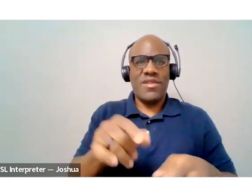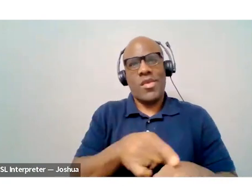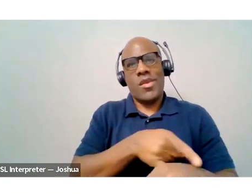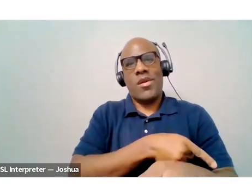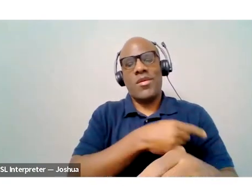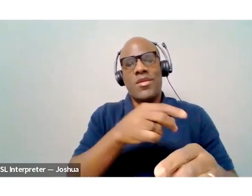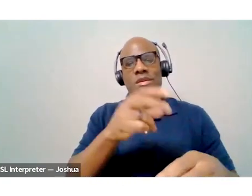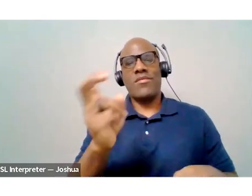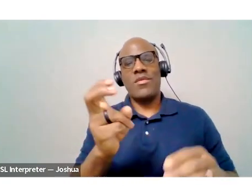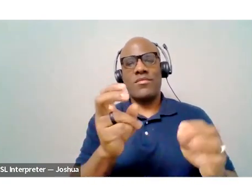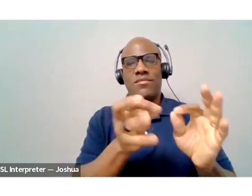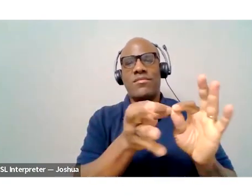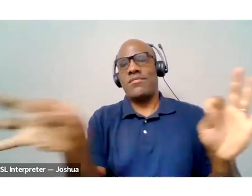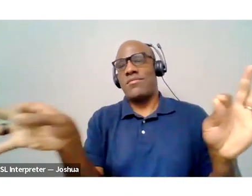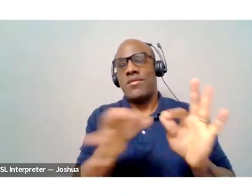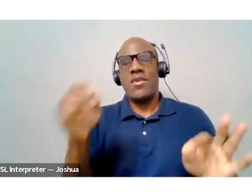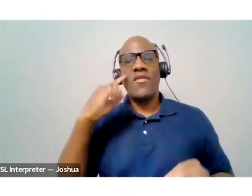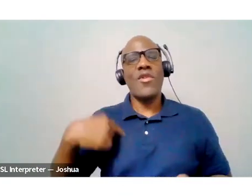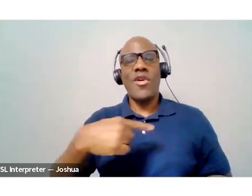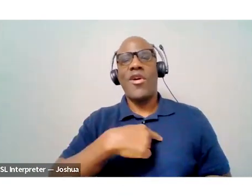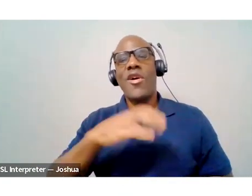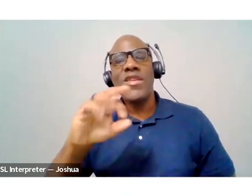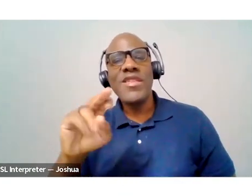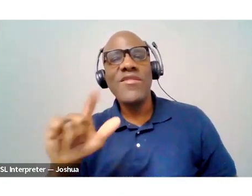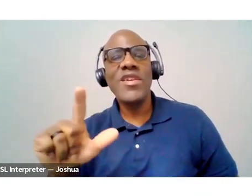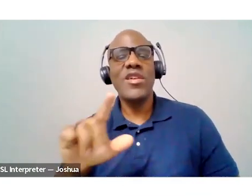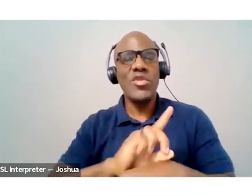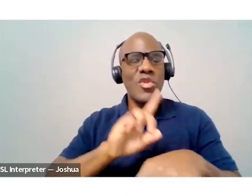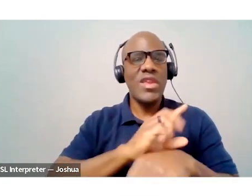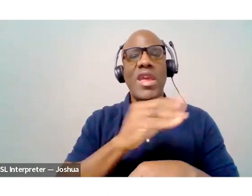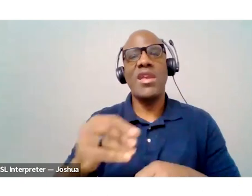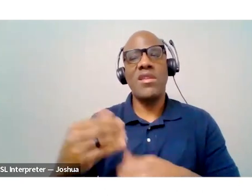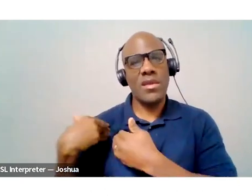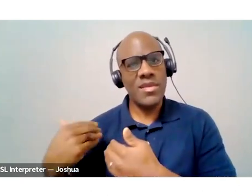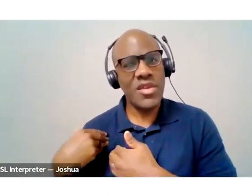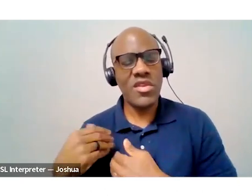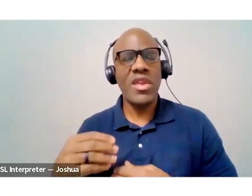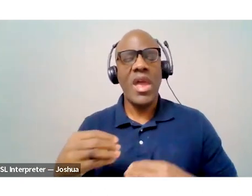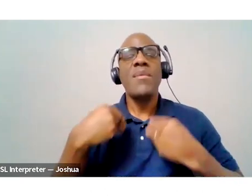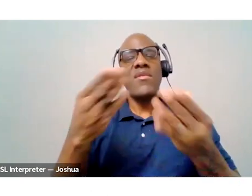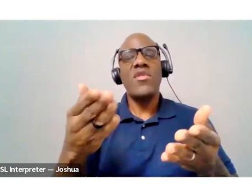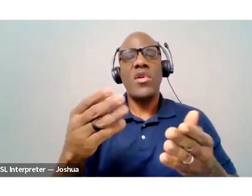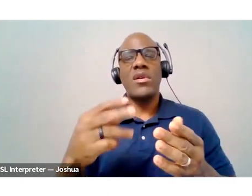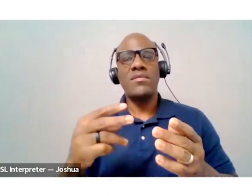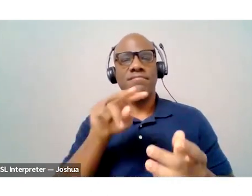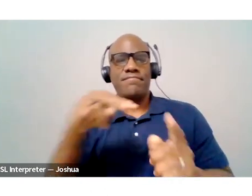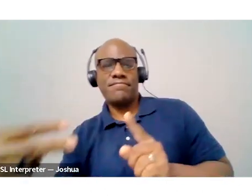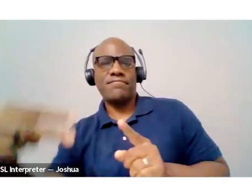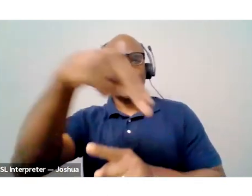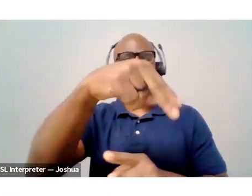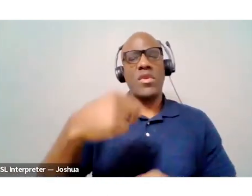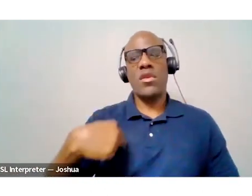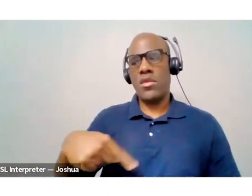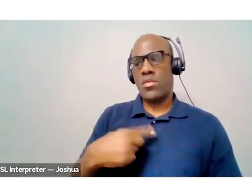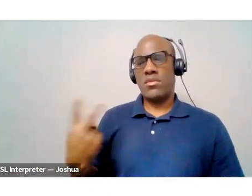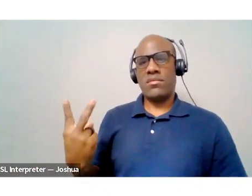and shared obligation around that history making. And again, I'll just give you a vantage point because we're both historians, and we wrote this,